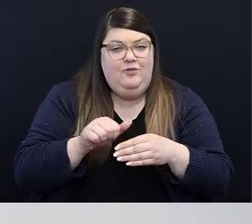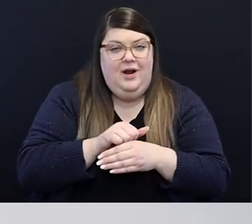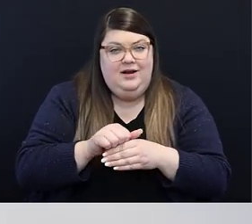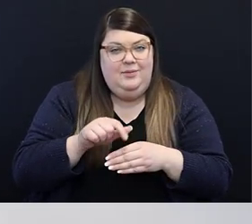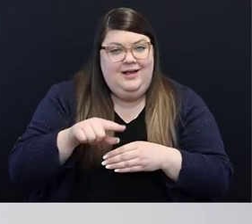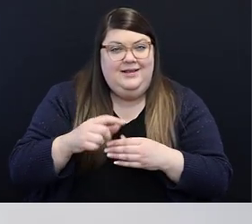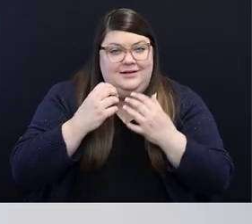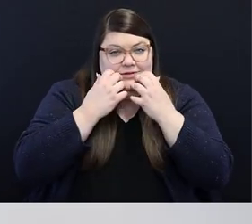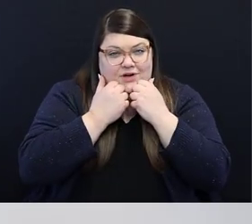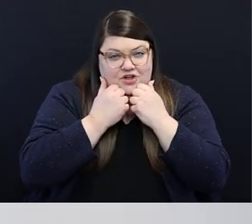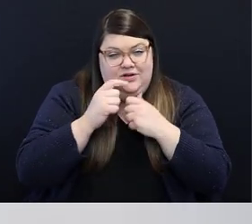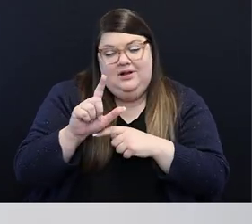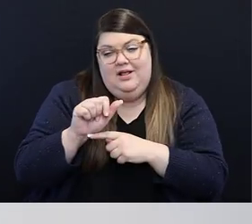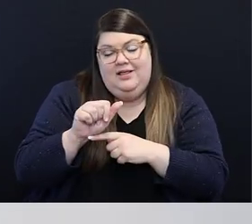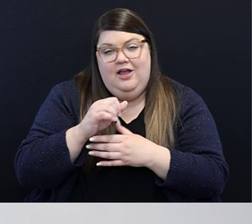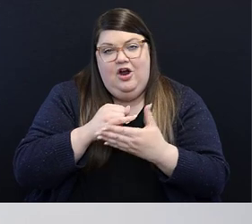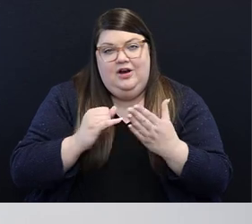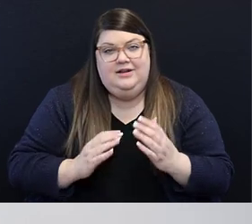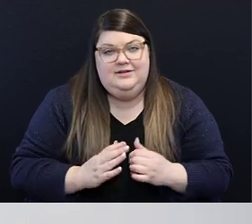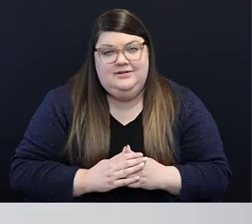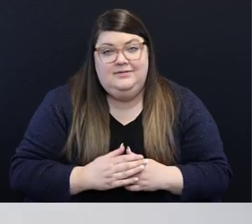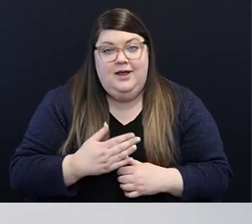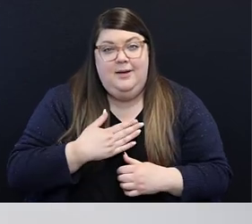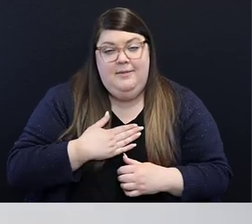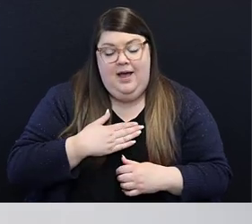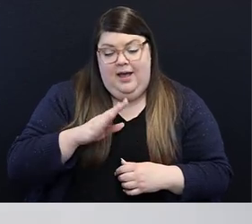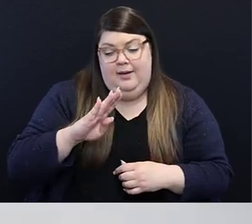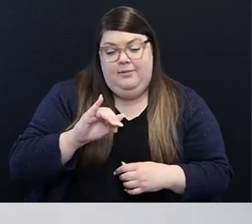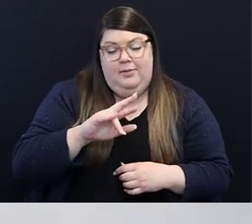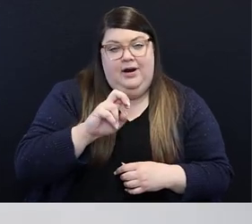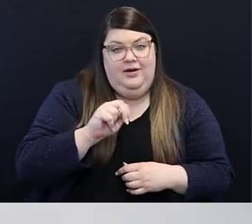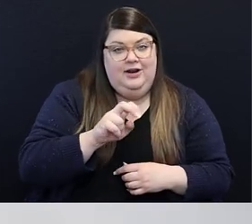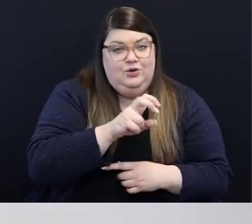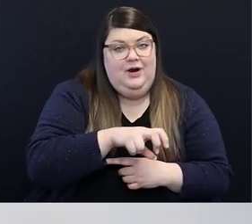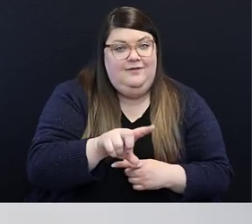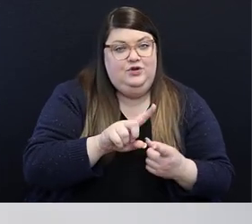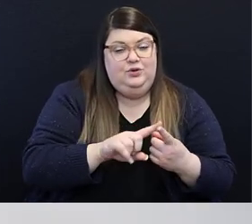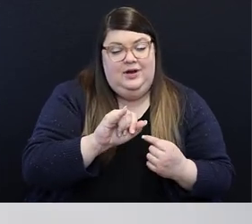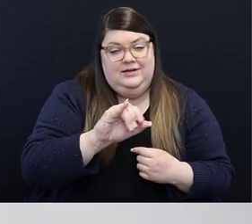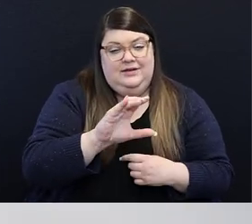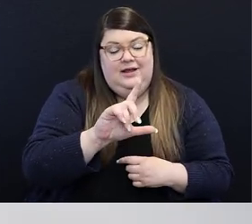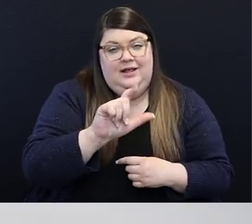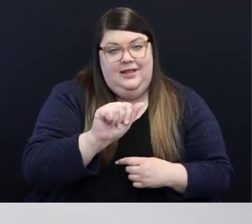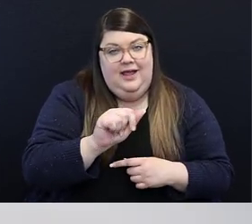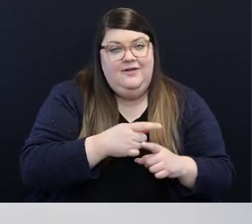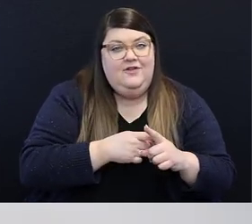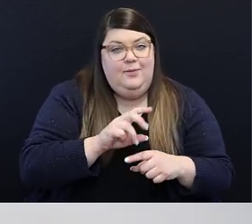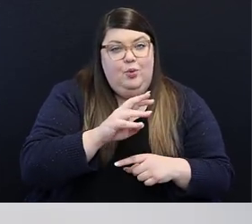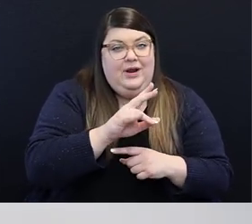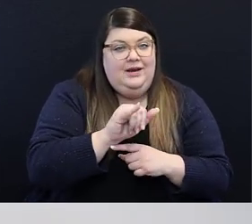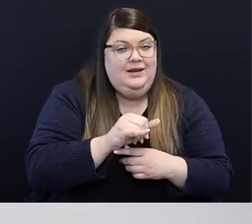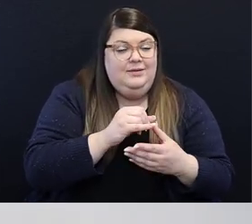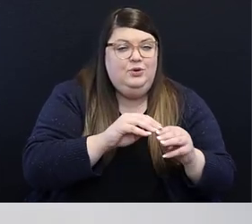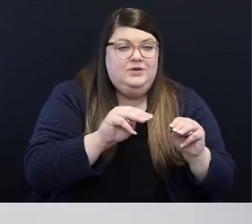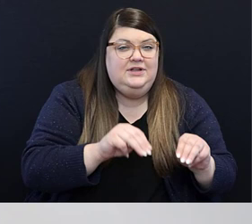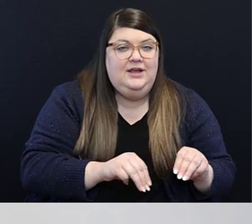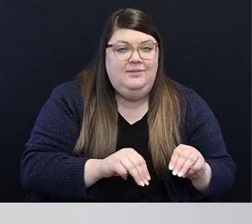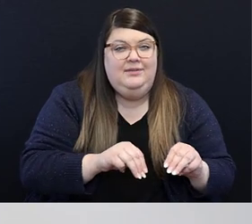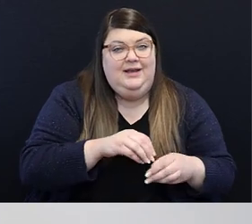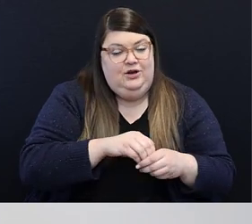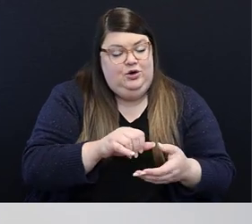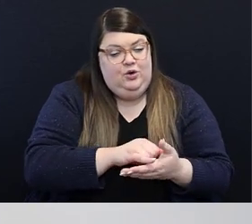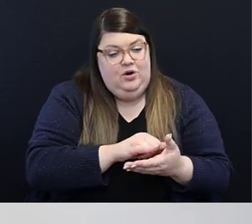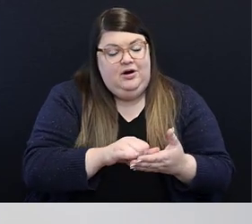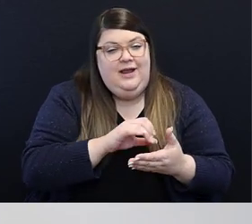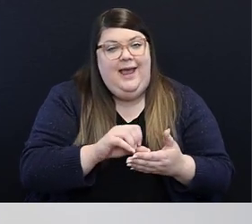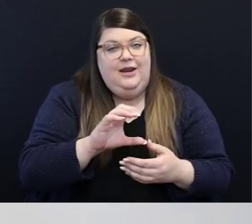by these treasured Los Angeles artists. My Barbarian travels to ICLA from the Whitney Museum of American Art in New York and is